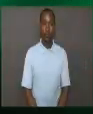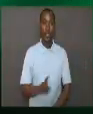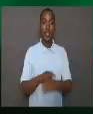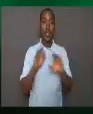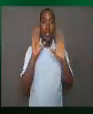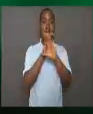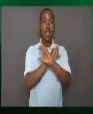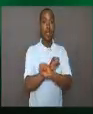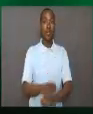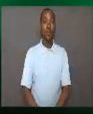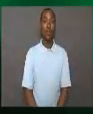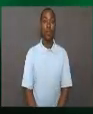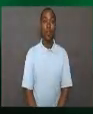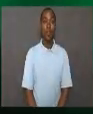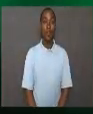Time's up.